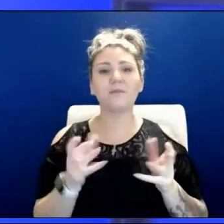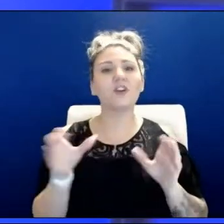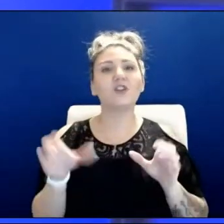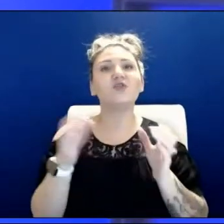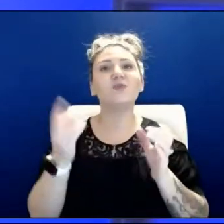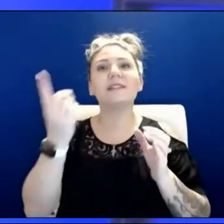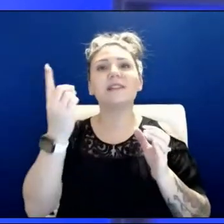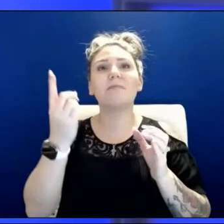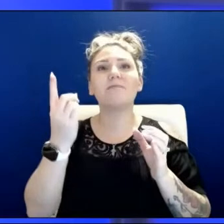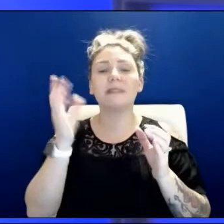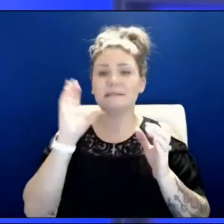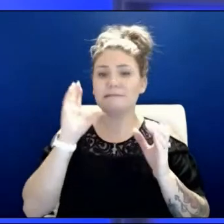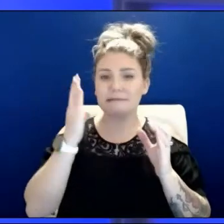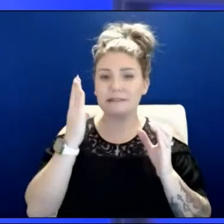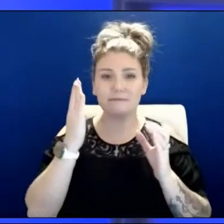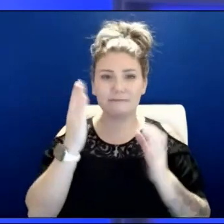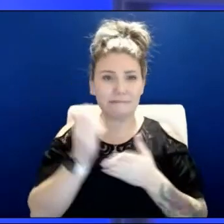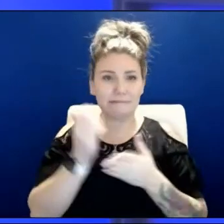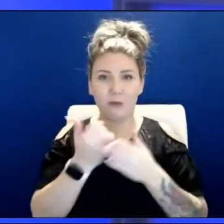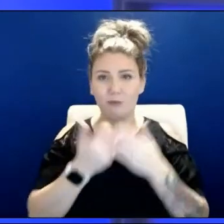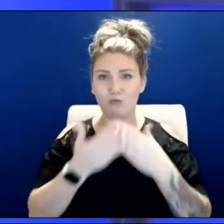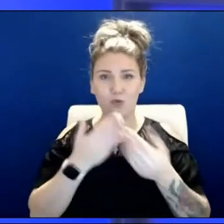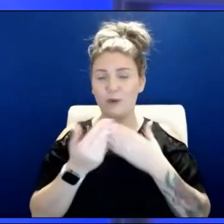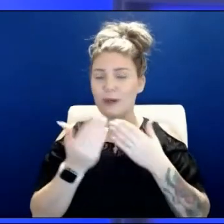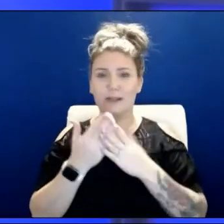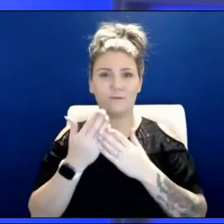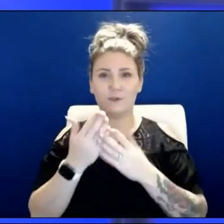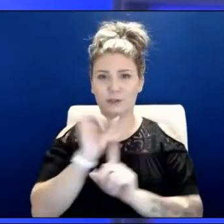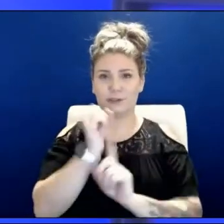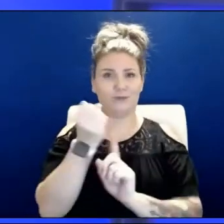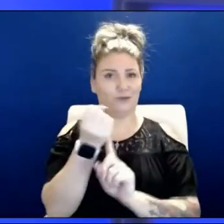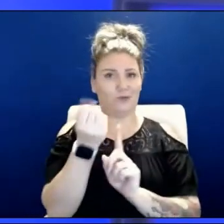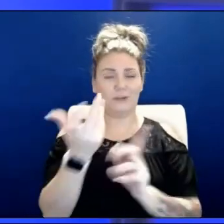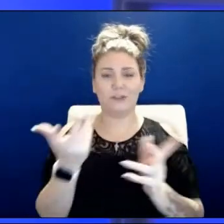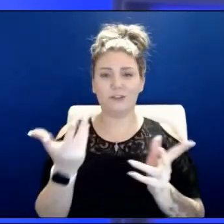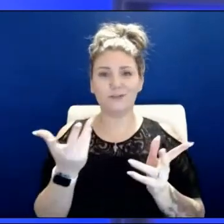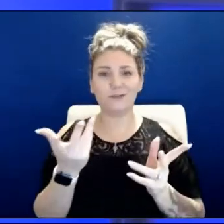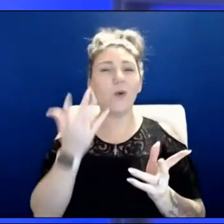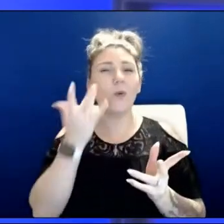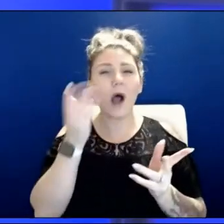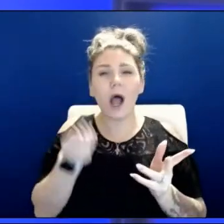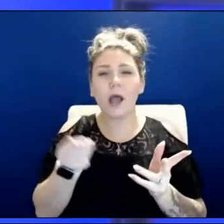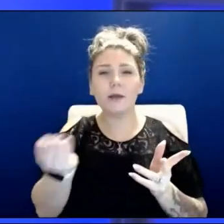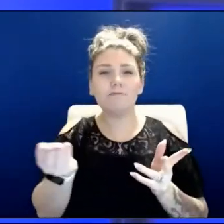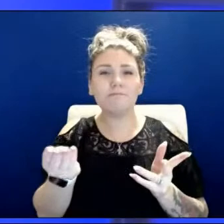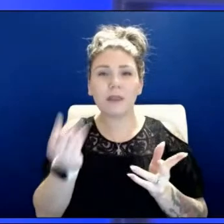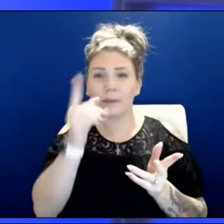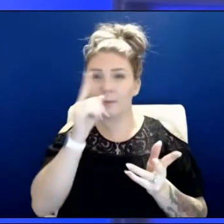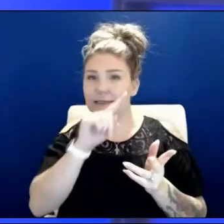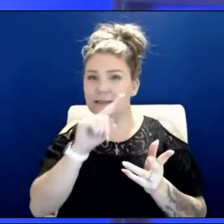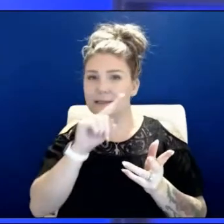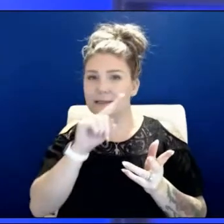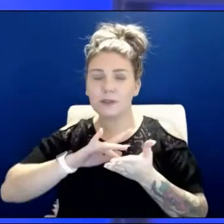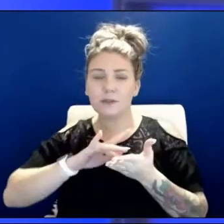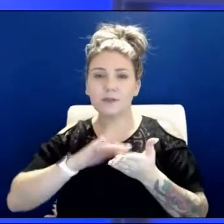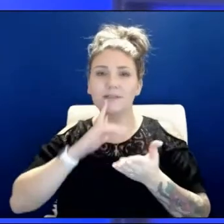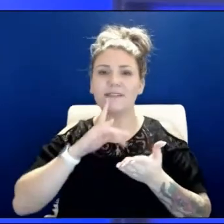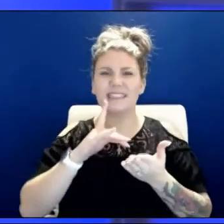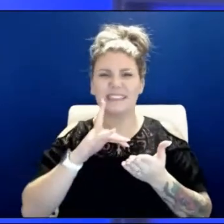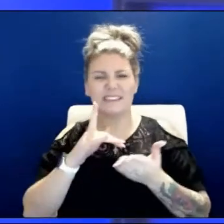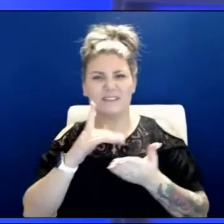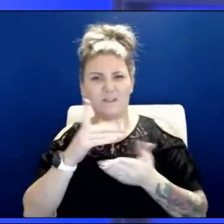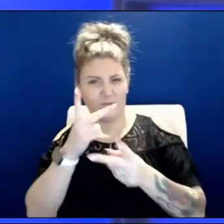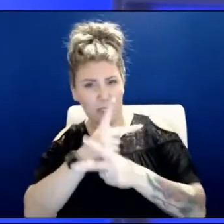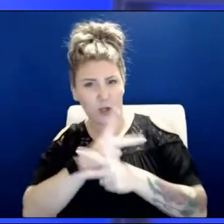help whatever condition you're talking about. So why we give a placebo is to try to hold against that and to make sure we can actually